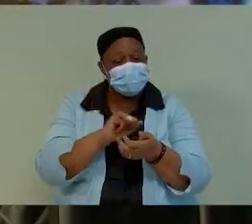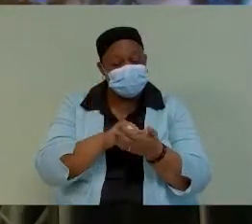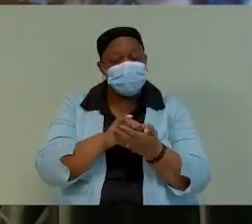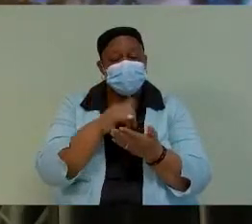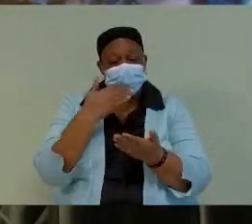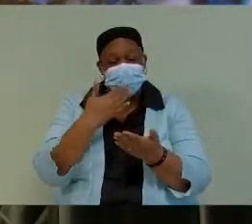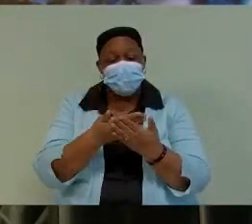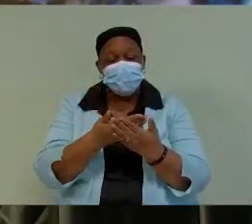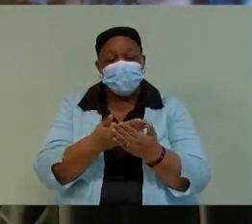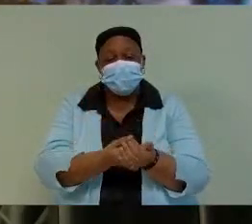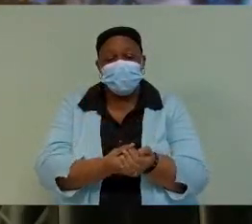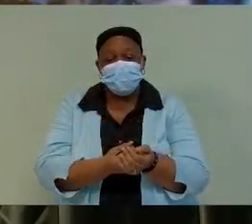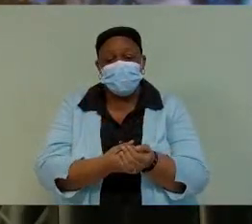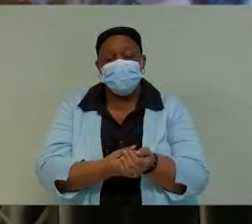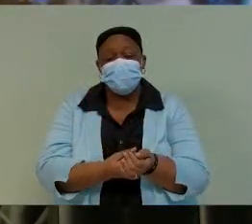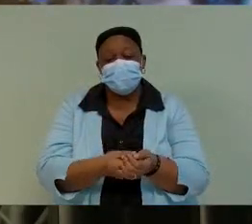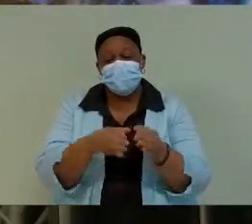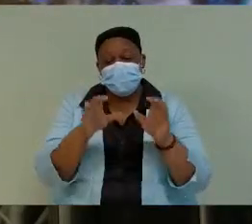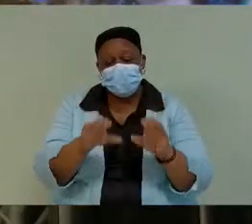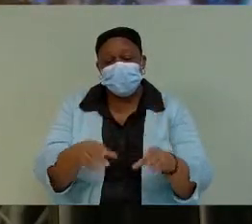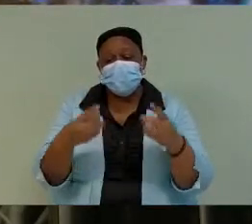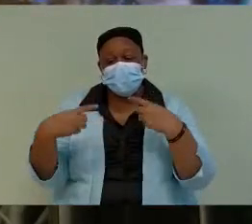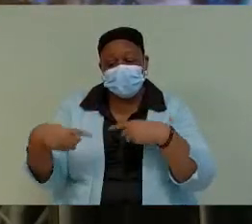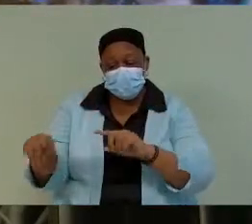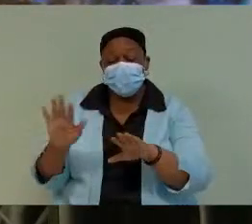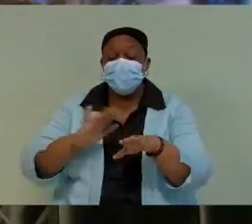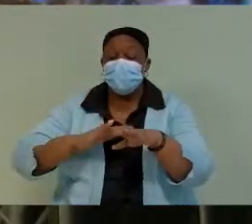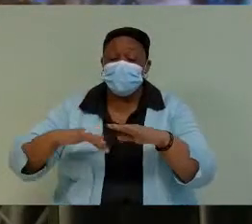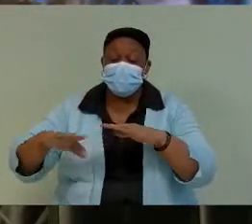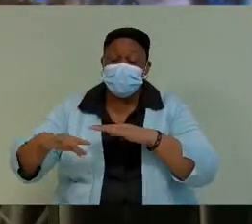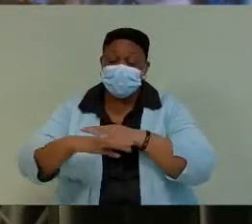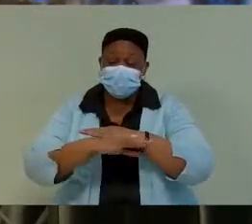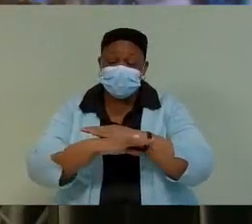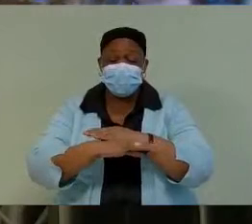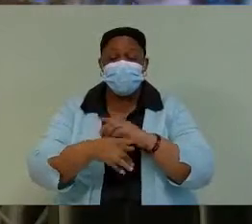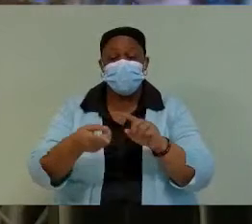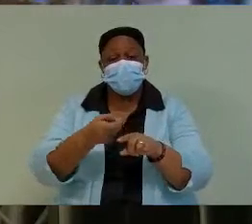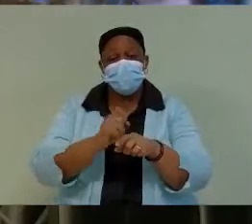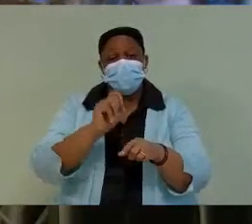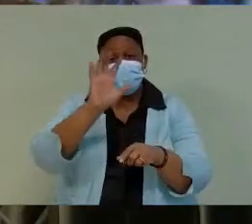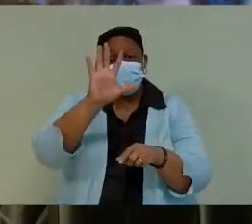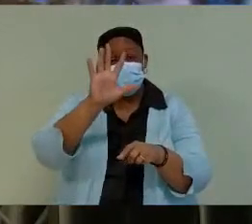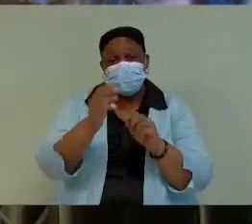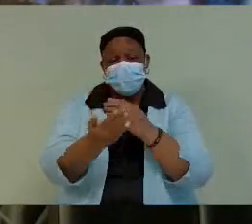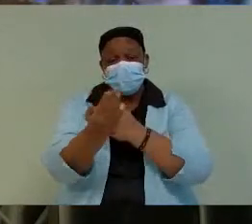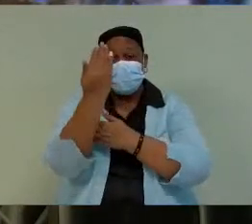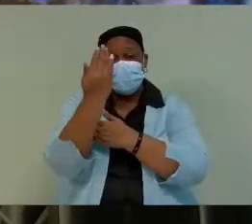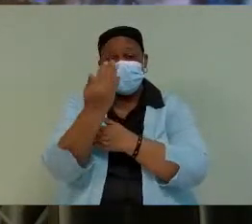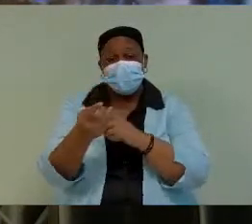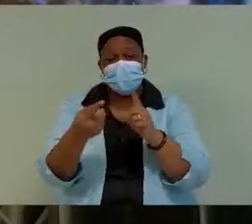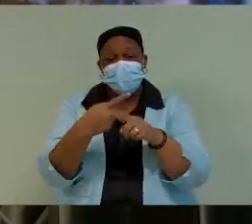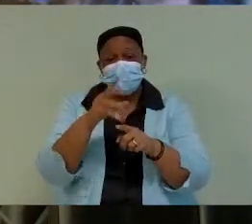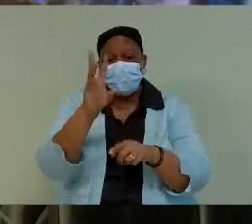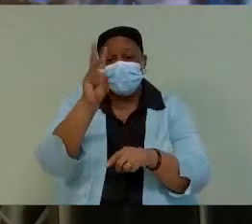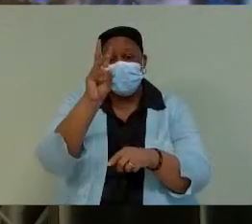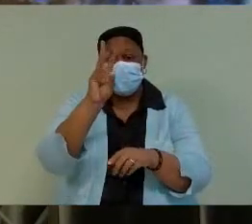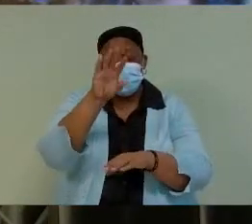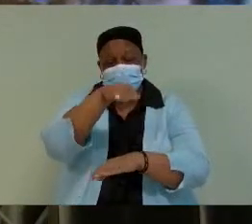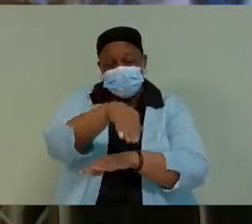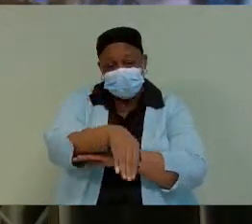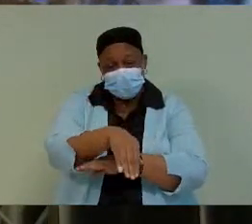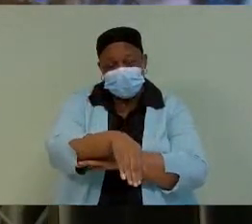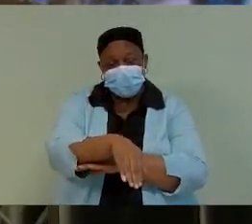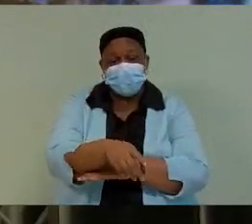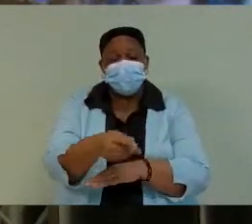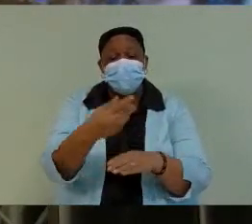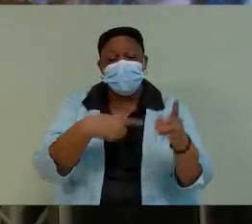operation, a person may visit a public beach between the hours of 5 a.m. to 6 p.m. for the purposes